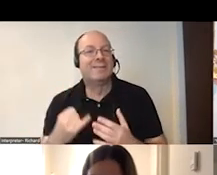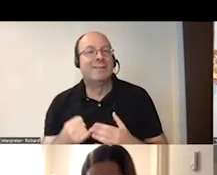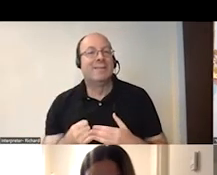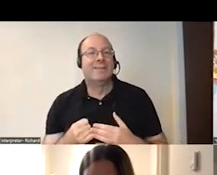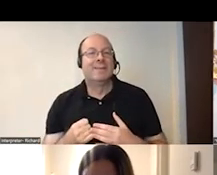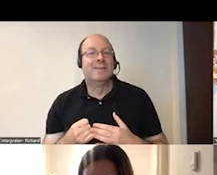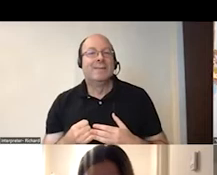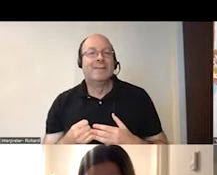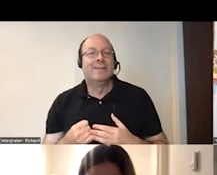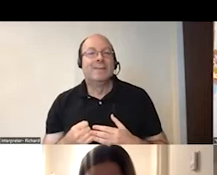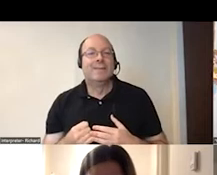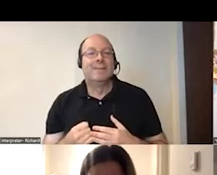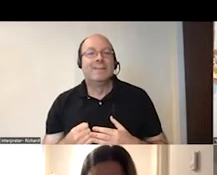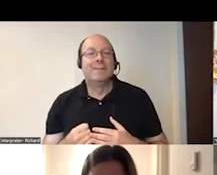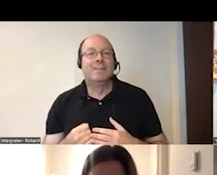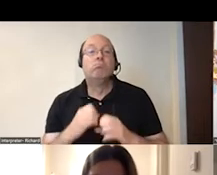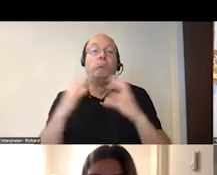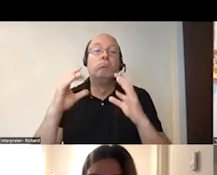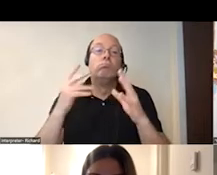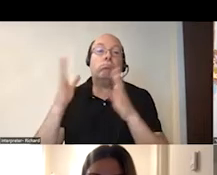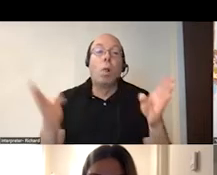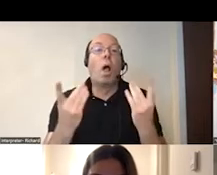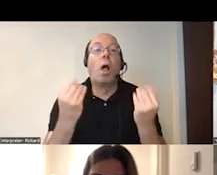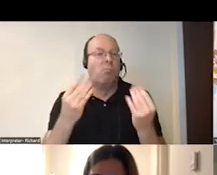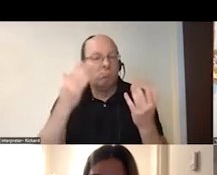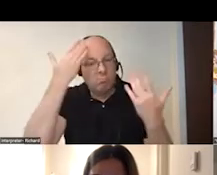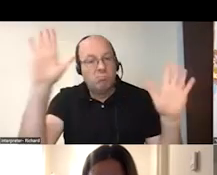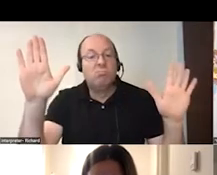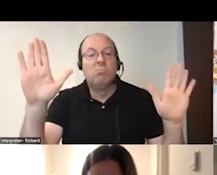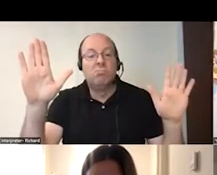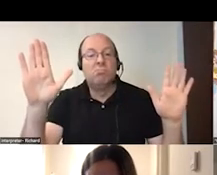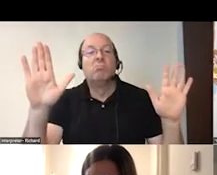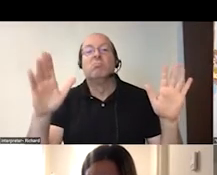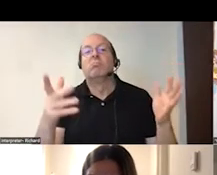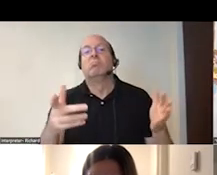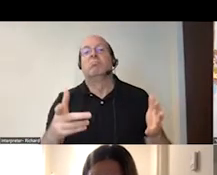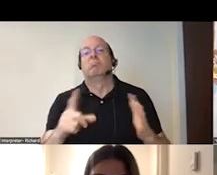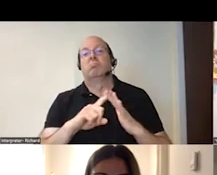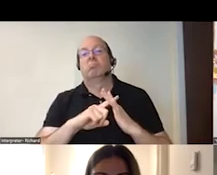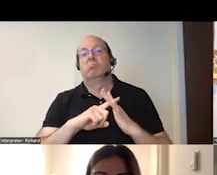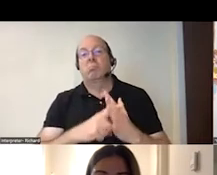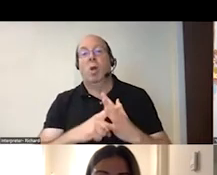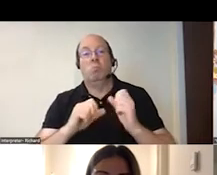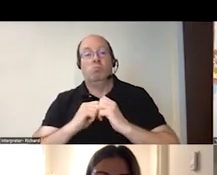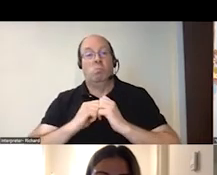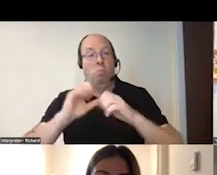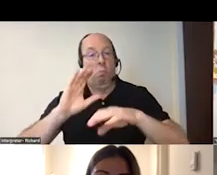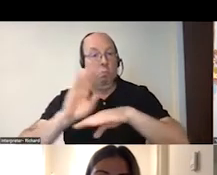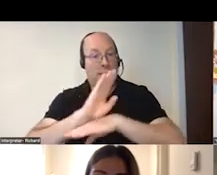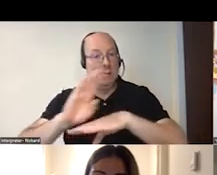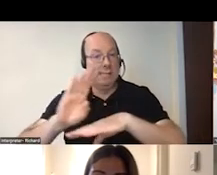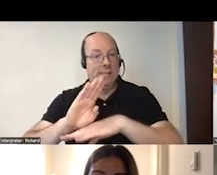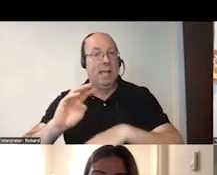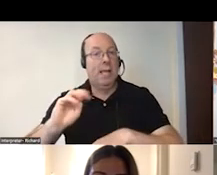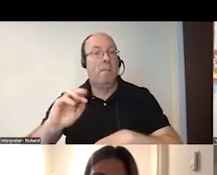really have any expectations of where it would go, but about a year into starting the business and making macarons in my local community and seeing